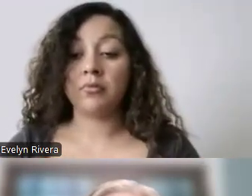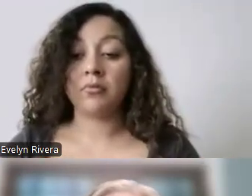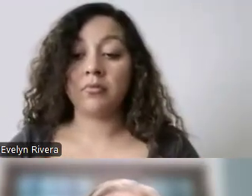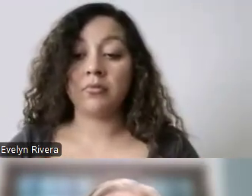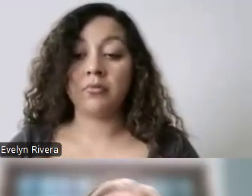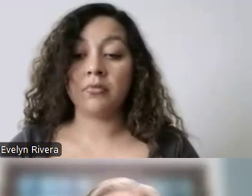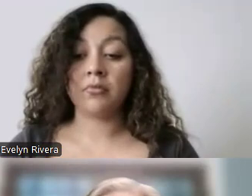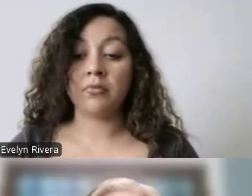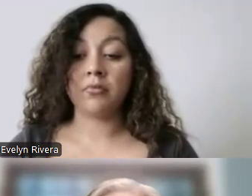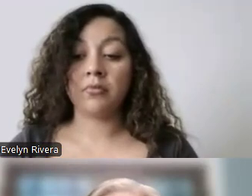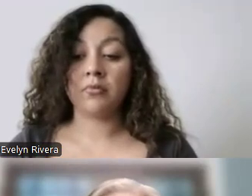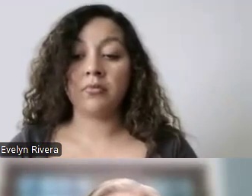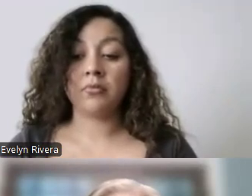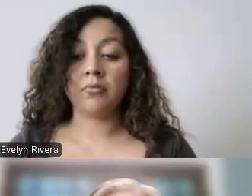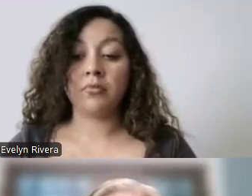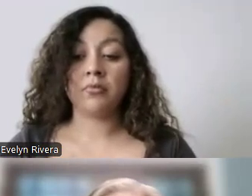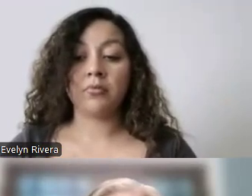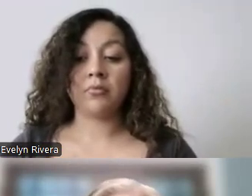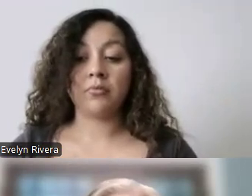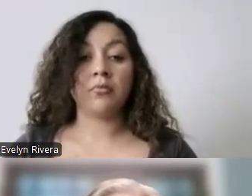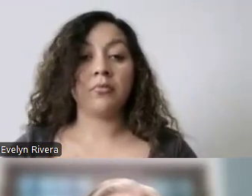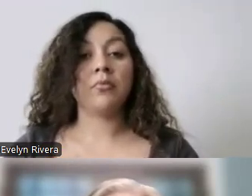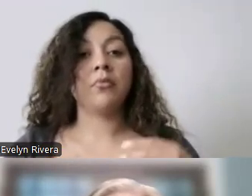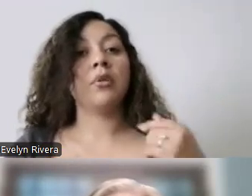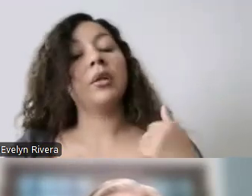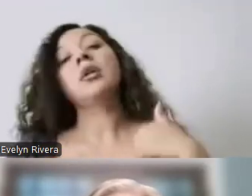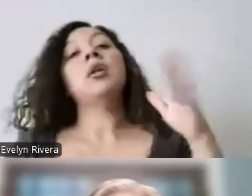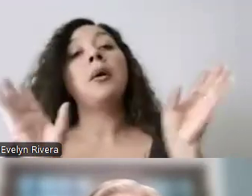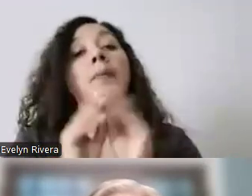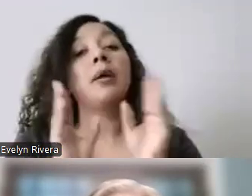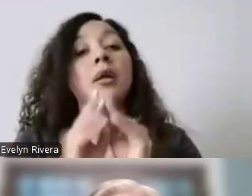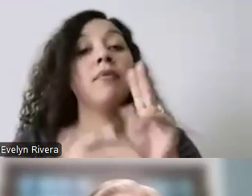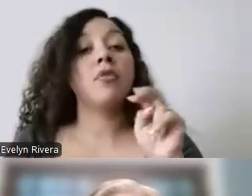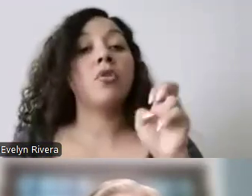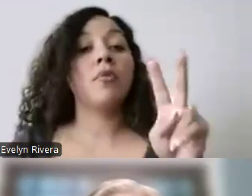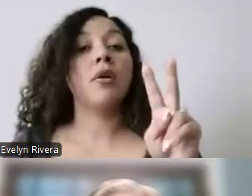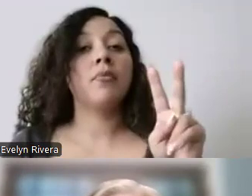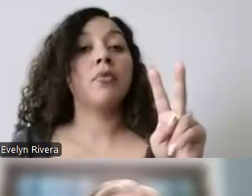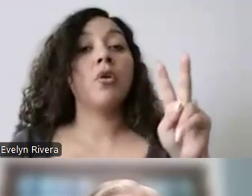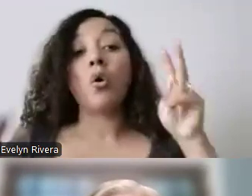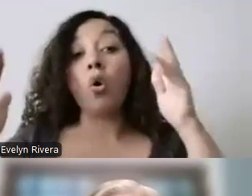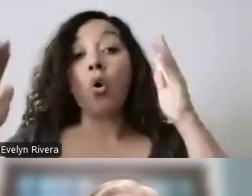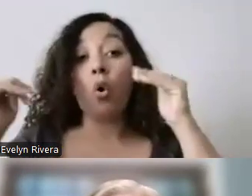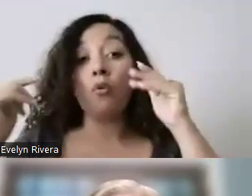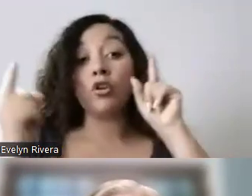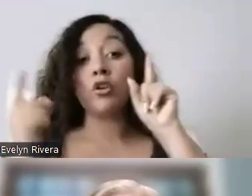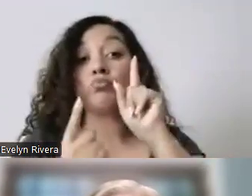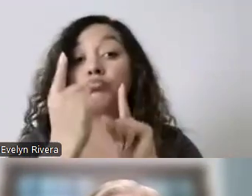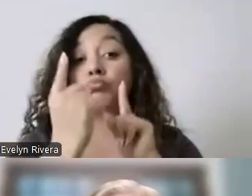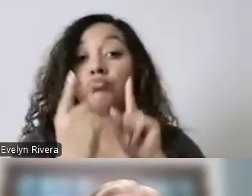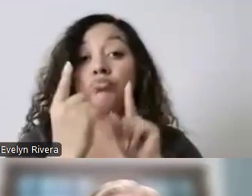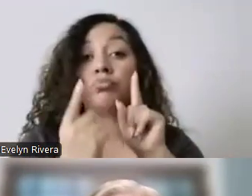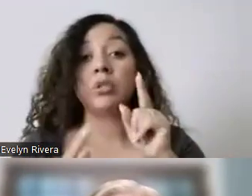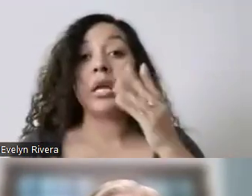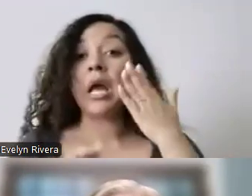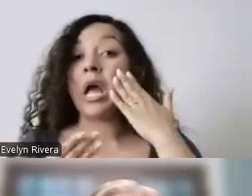So when the meeting in November, that's the one where if possible, we're going to try to be in person, right? I don't